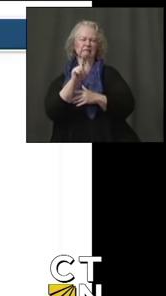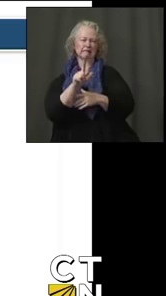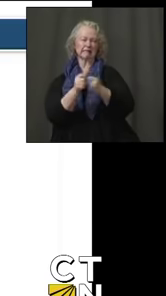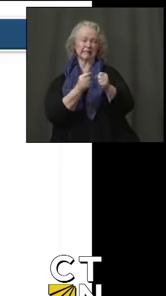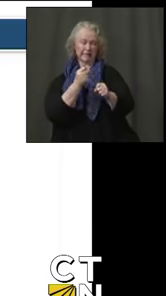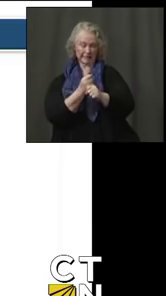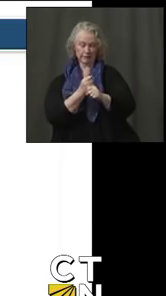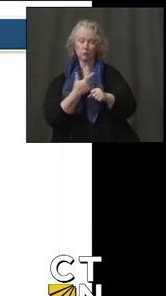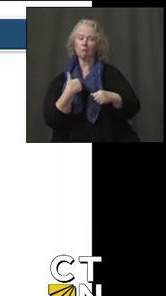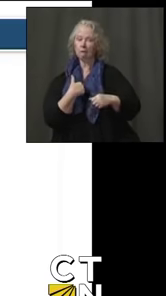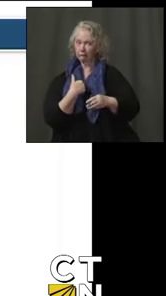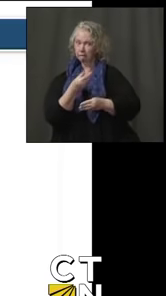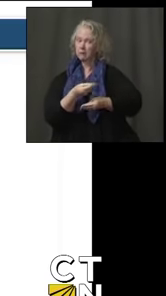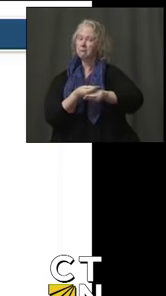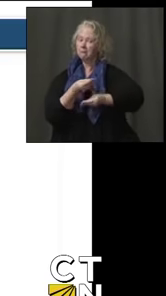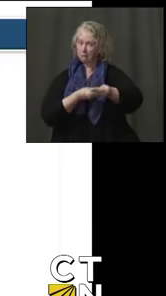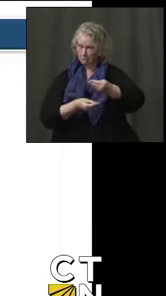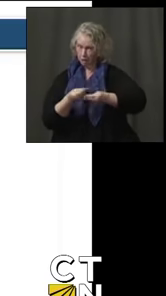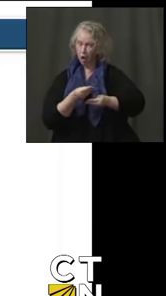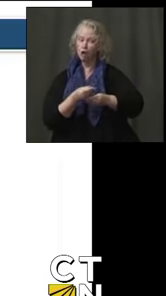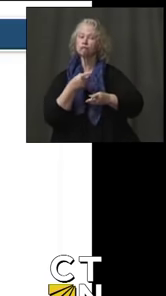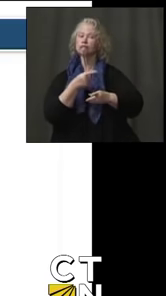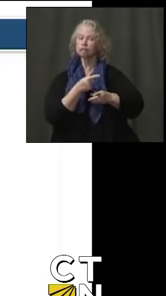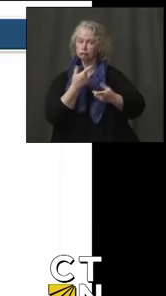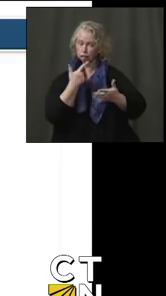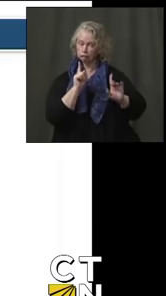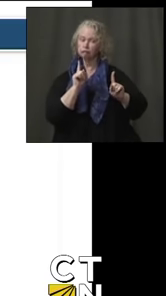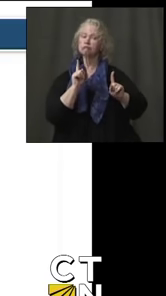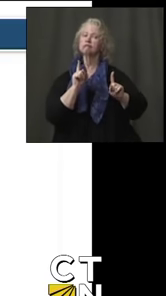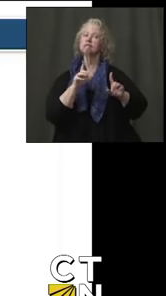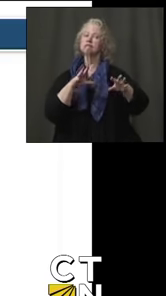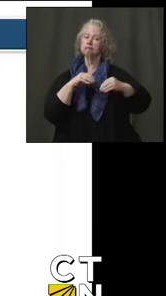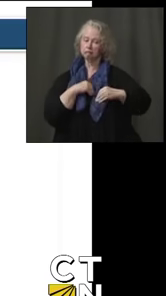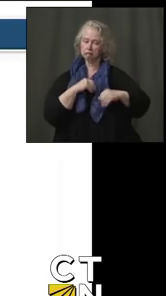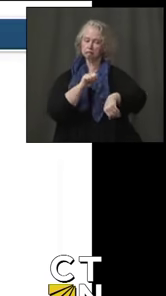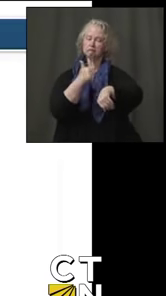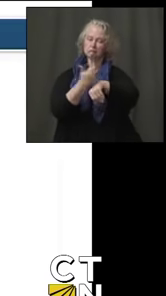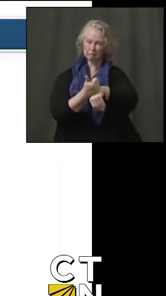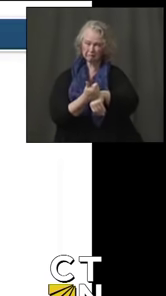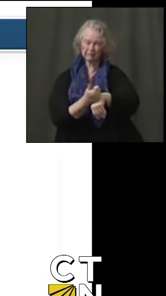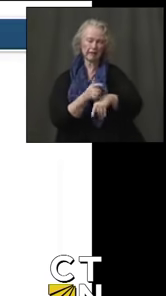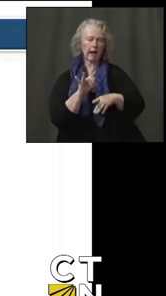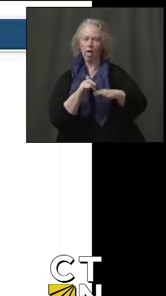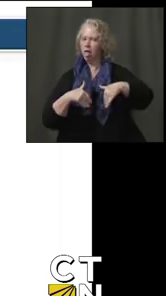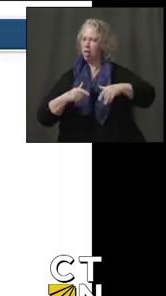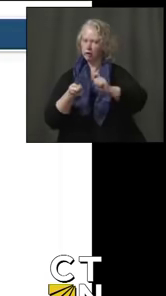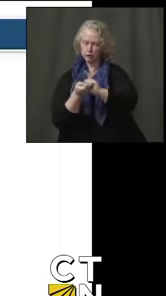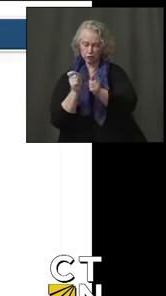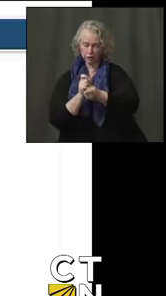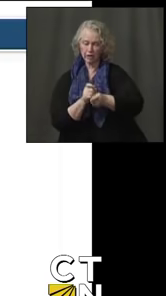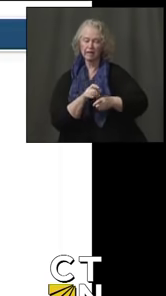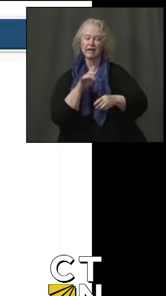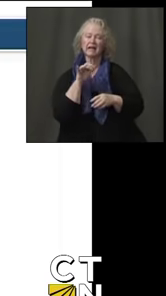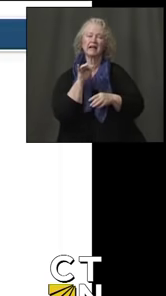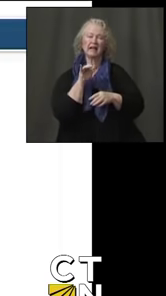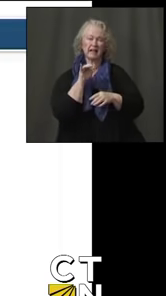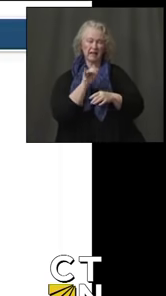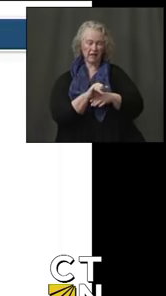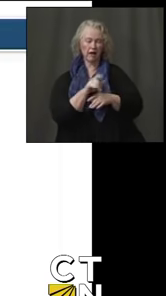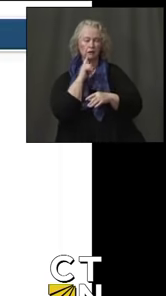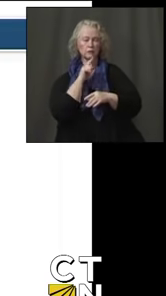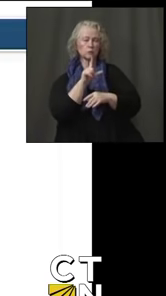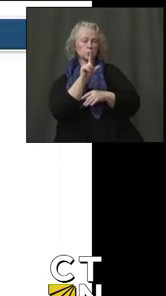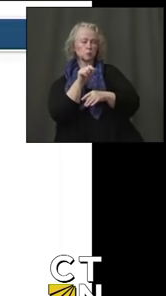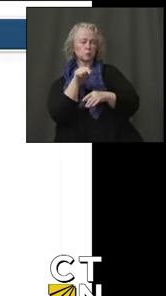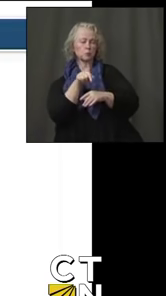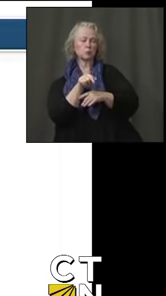and is in place that has not been amended. And that budget is a $20.2 billion budget. Based on the